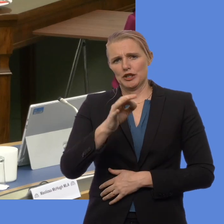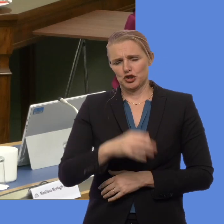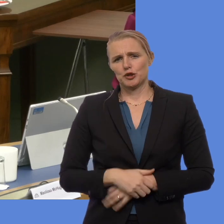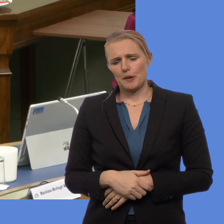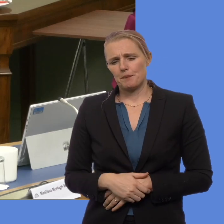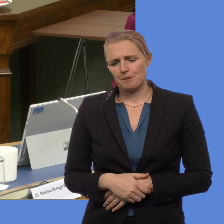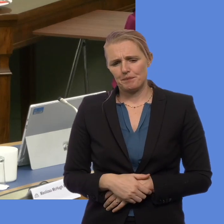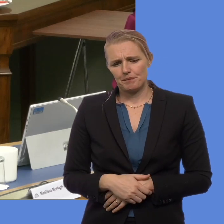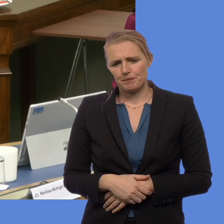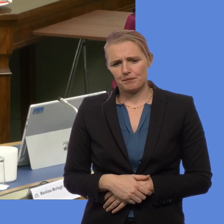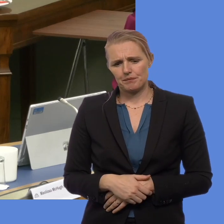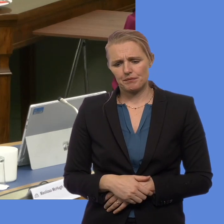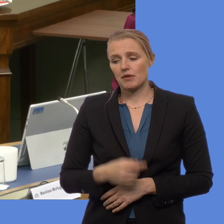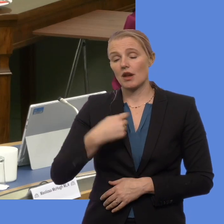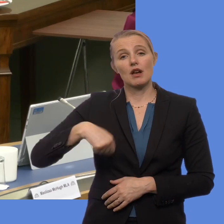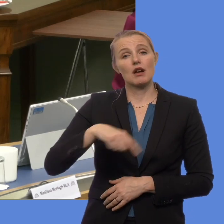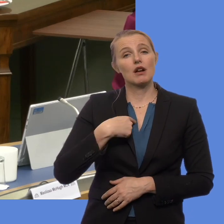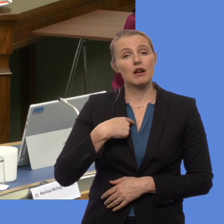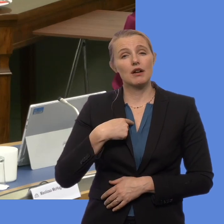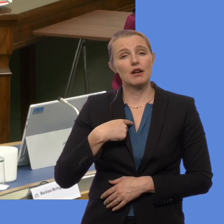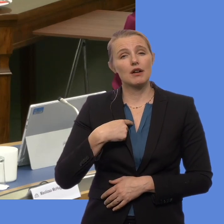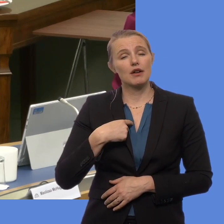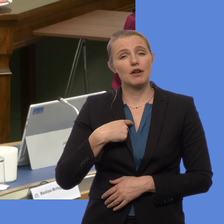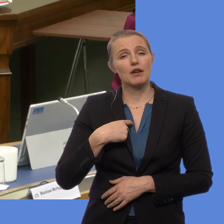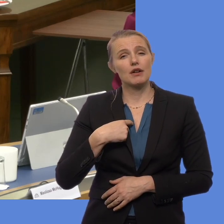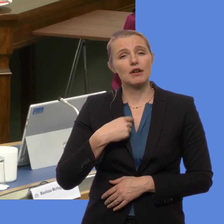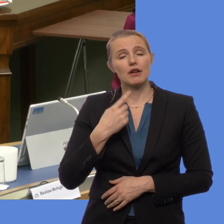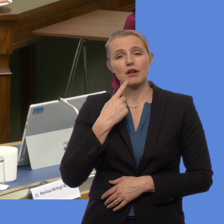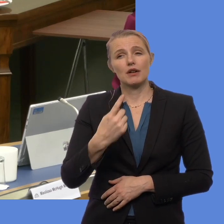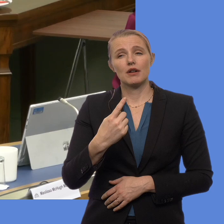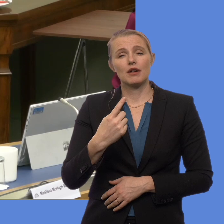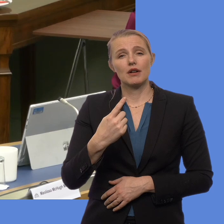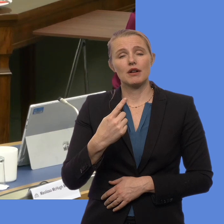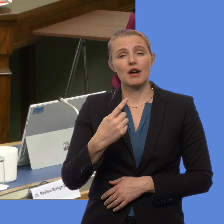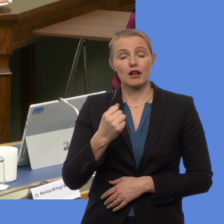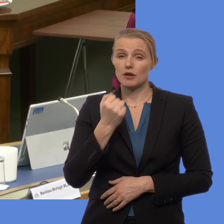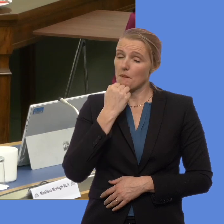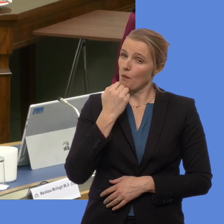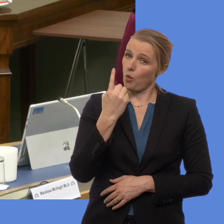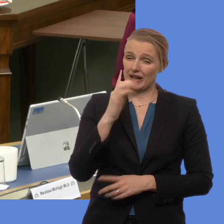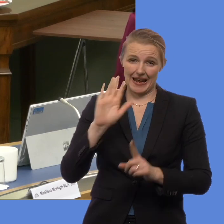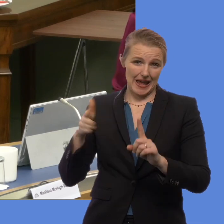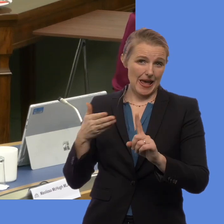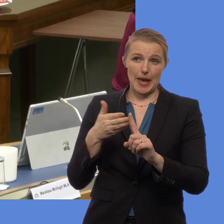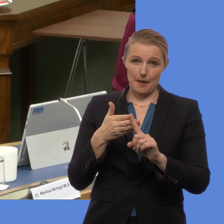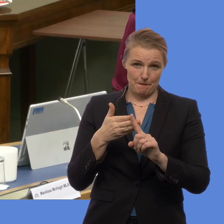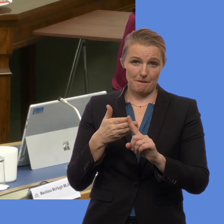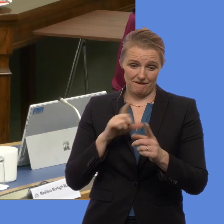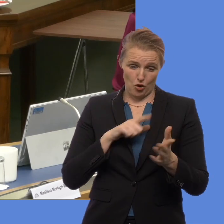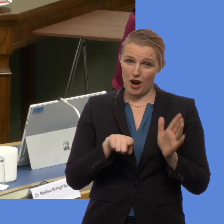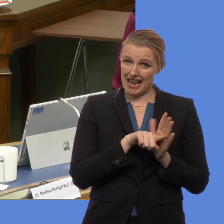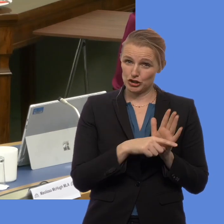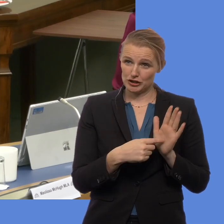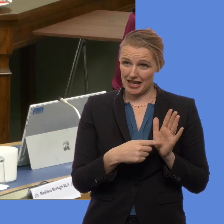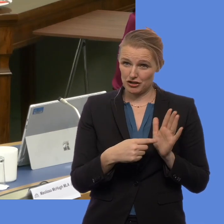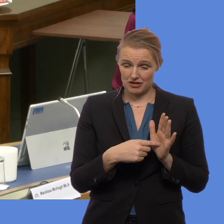that where you have stated too, like that the prime objective, we'll say, this legislation is so